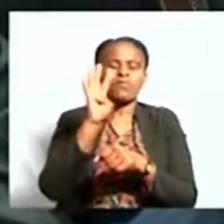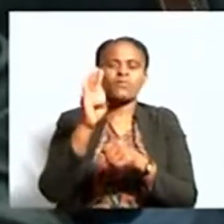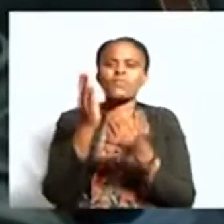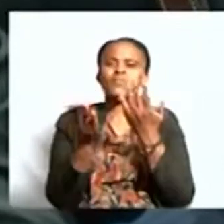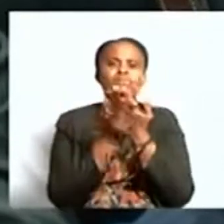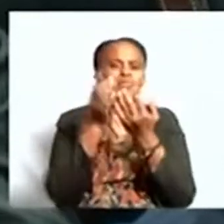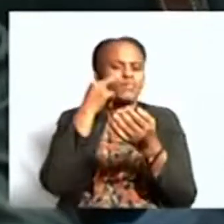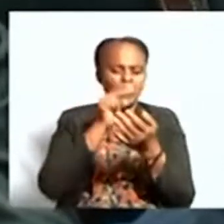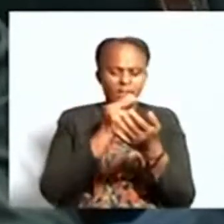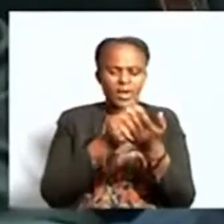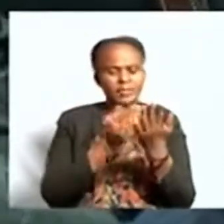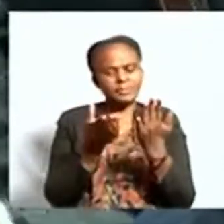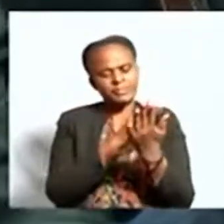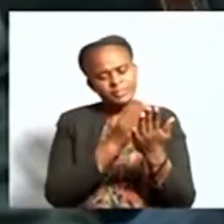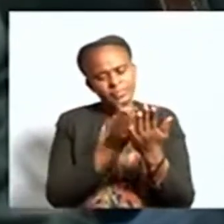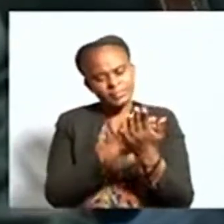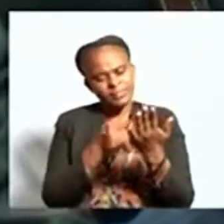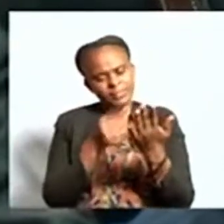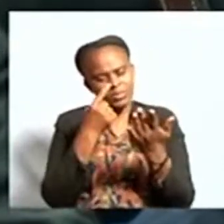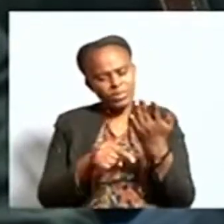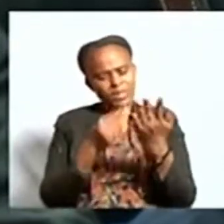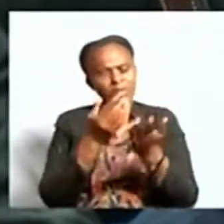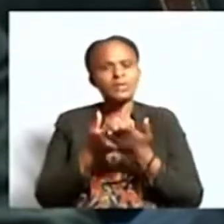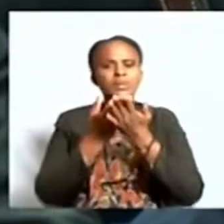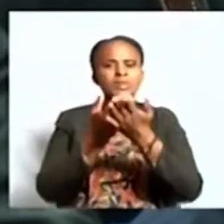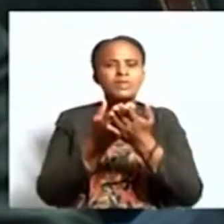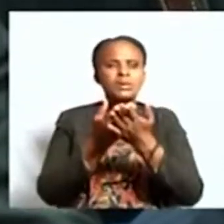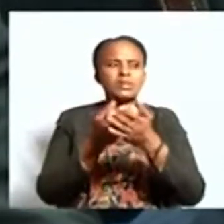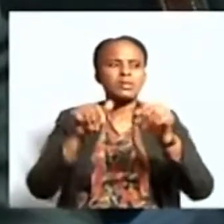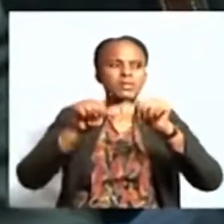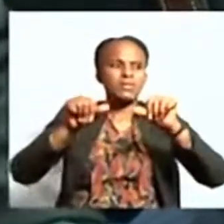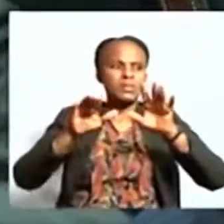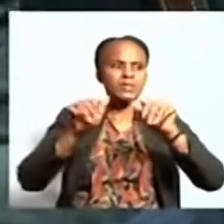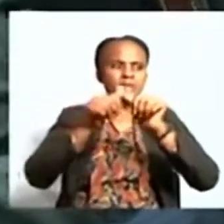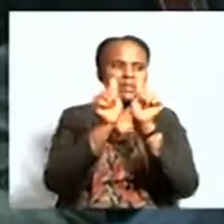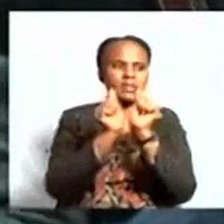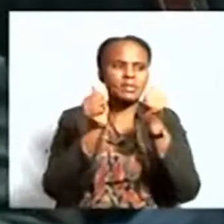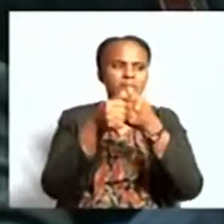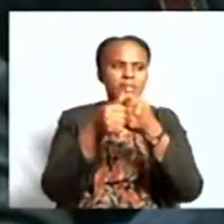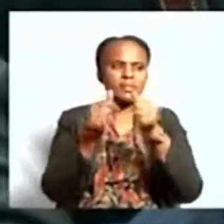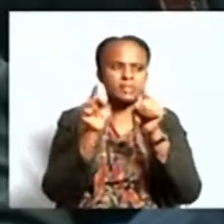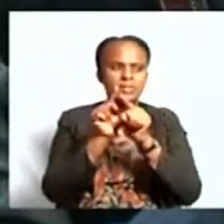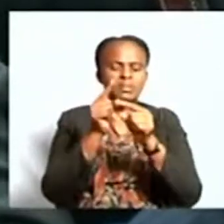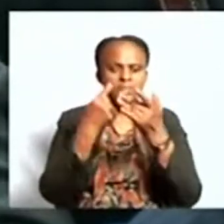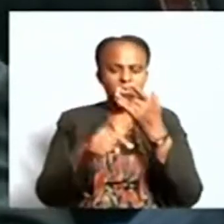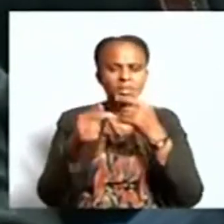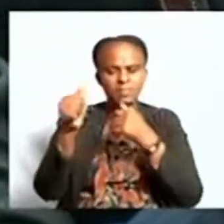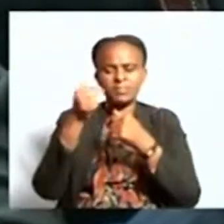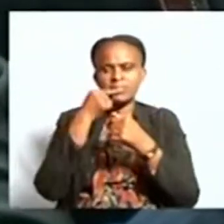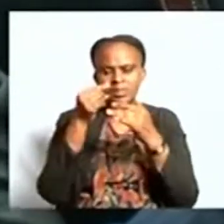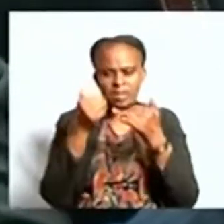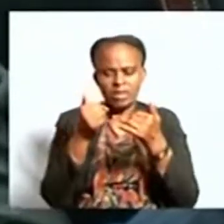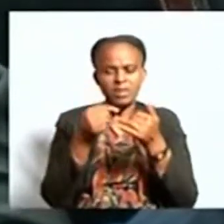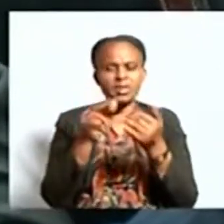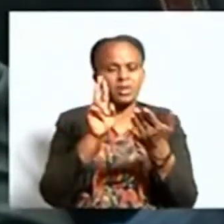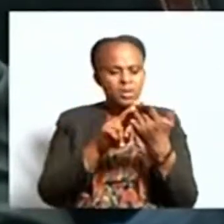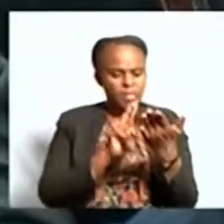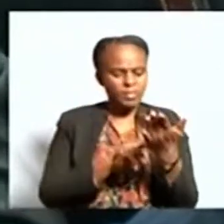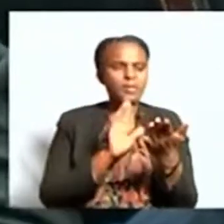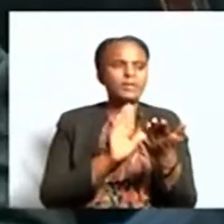for us to see what was given to Auditor General and what they are claiming is a generated